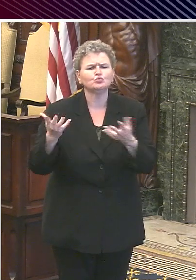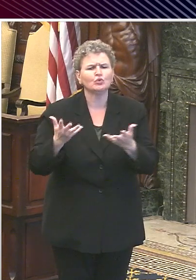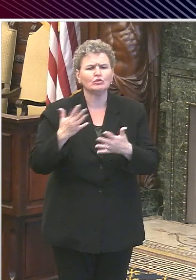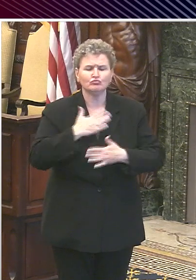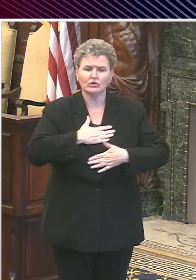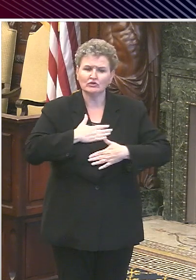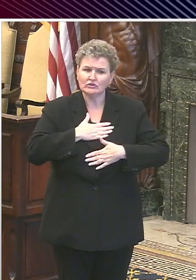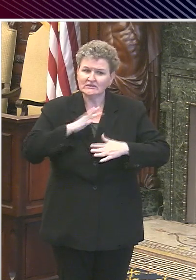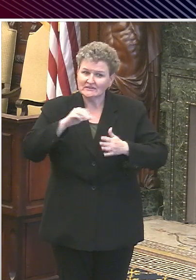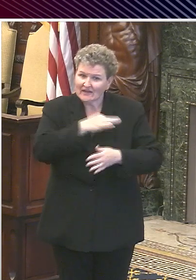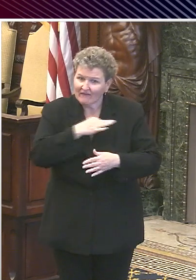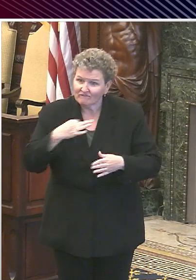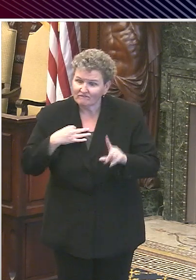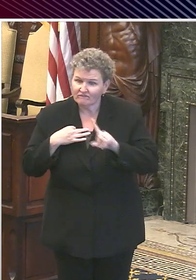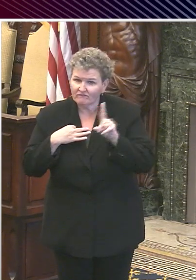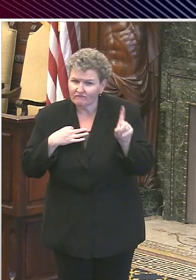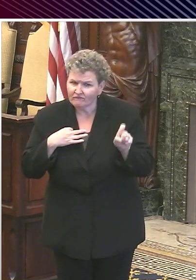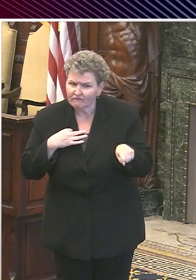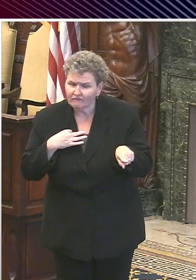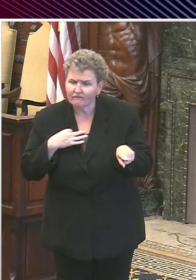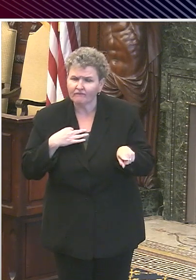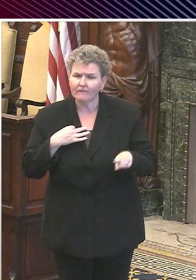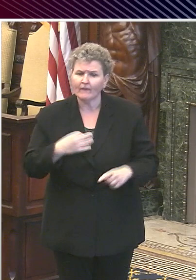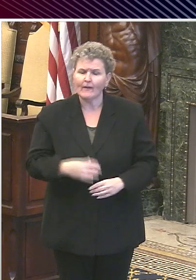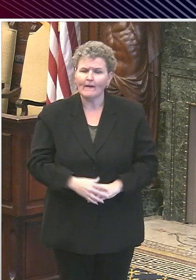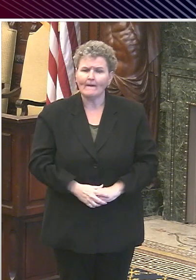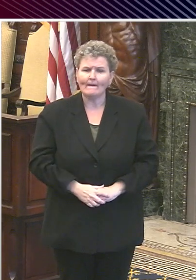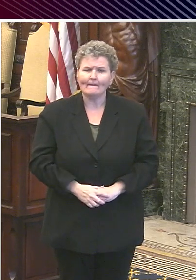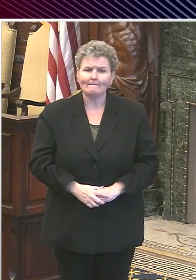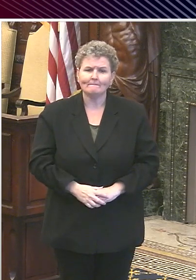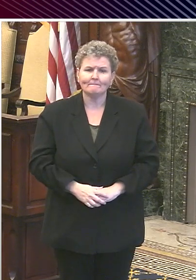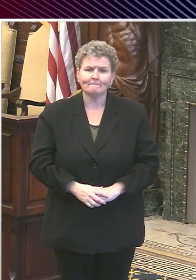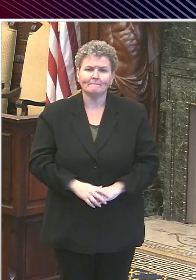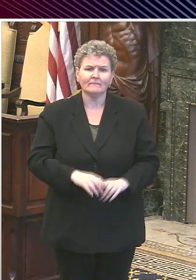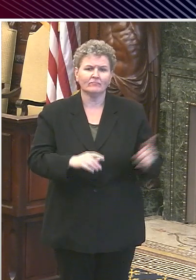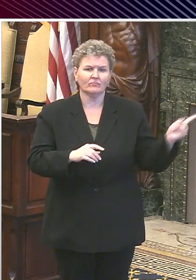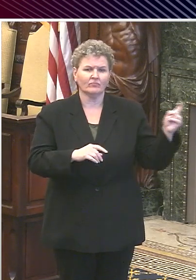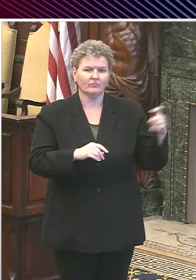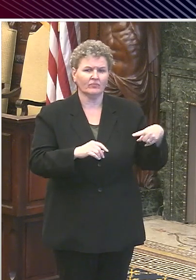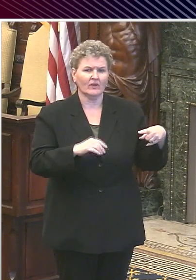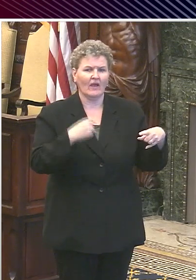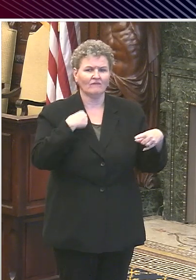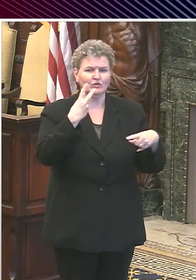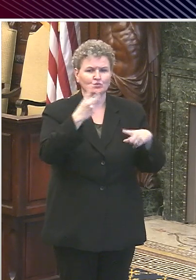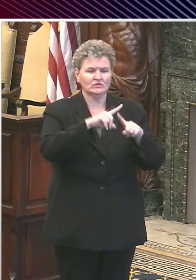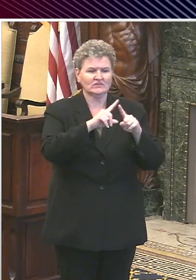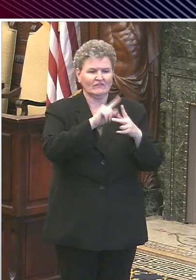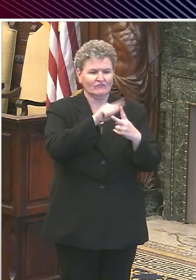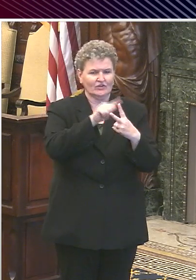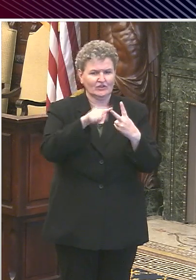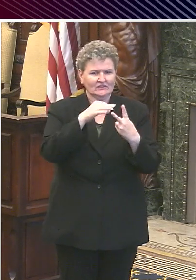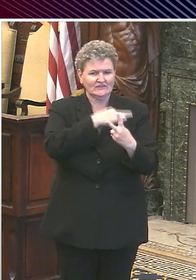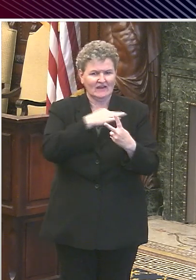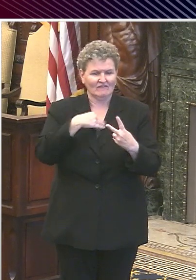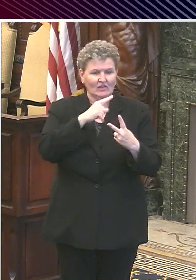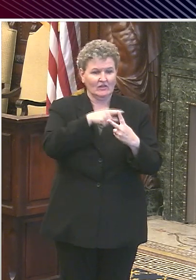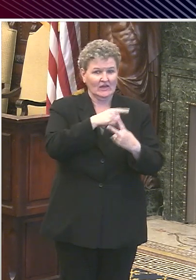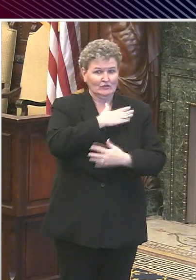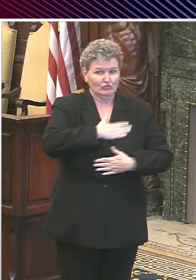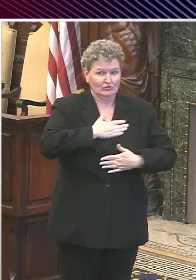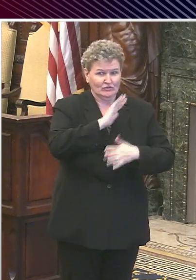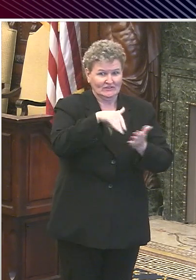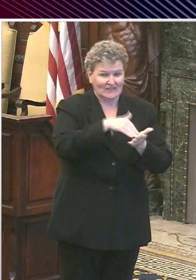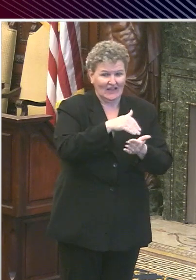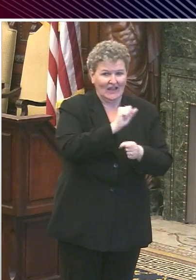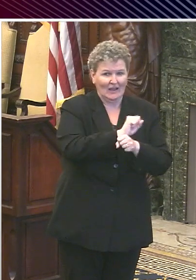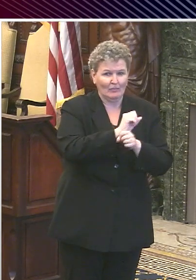members? So Rosemary, this Cynthia. So we have 2 different sets of staff. We have the rec center employees that help